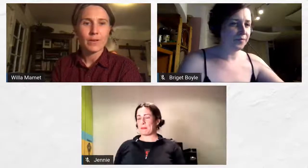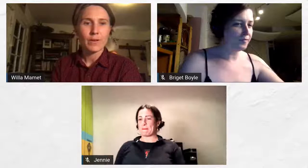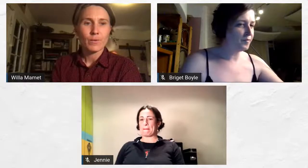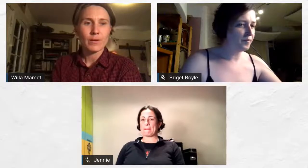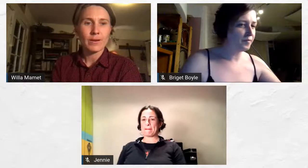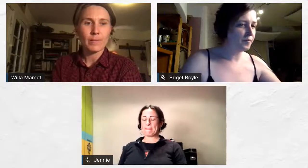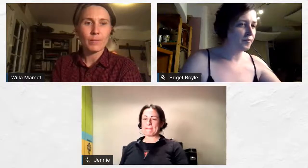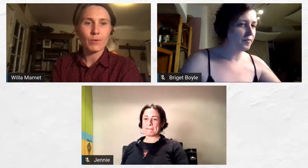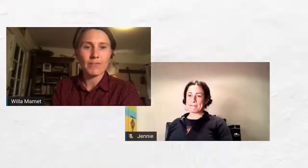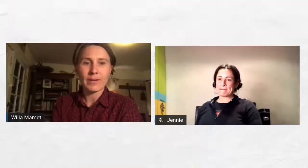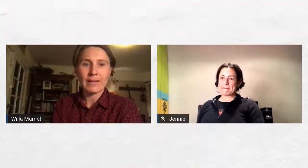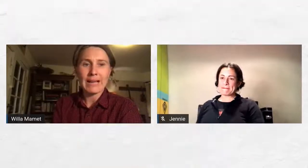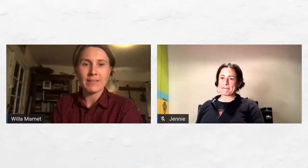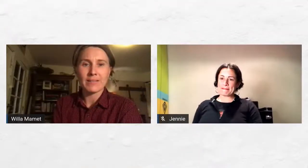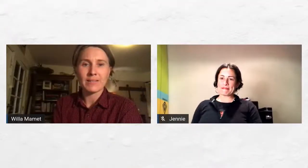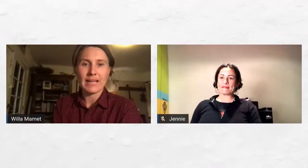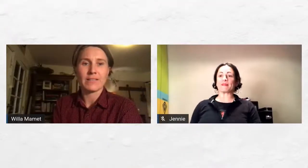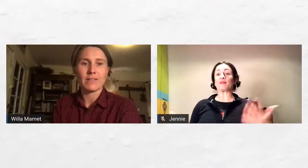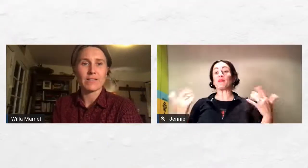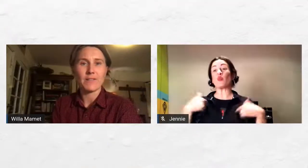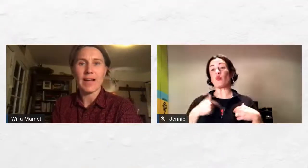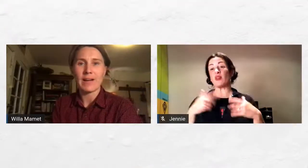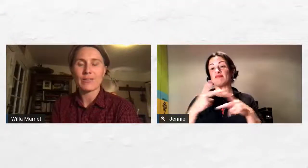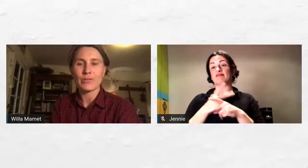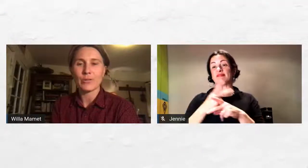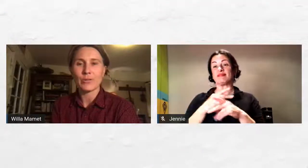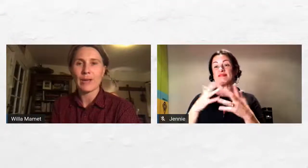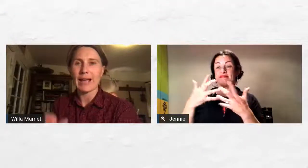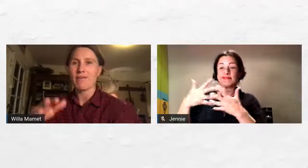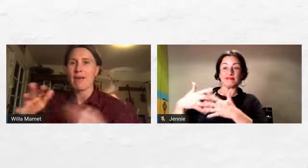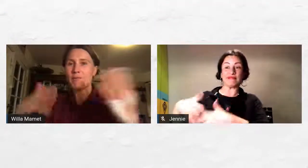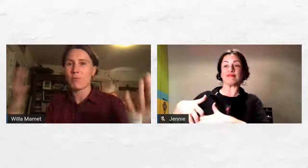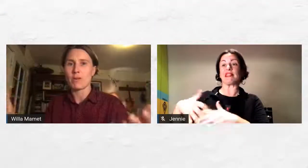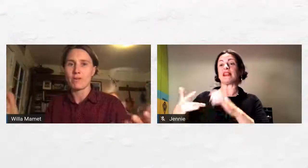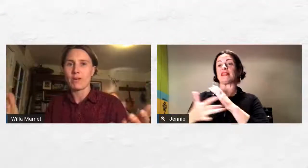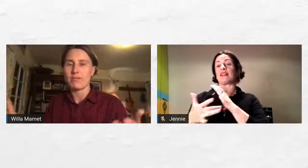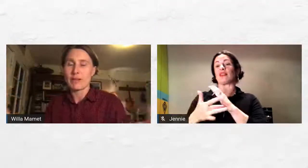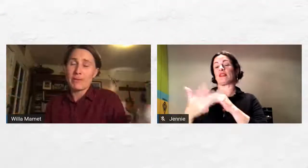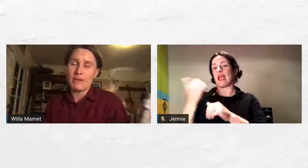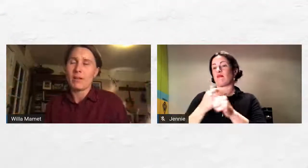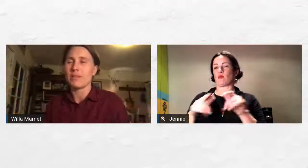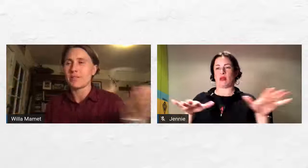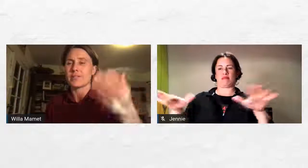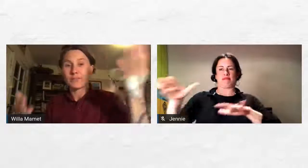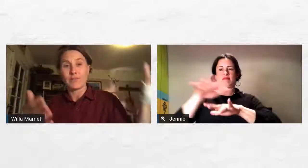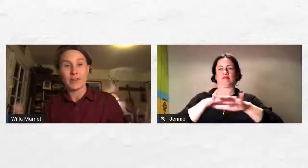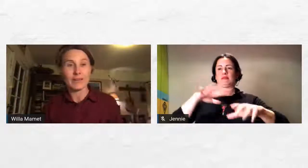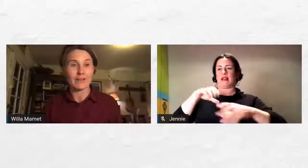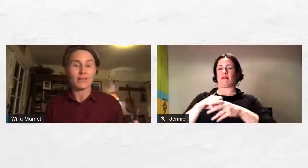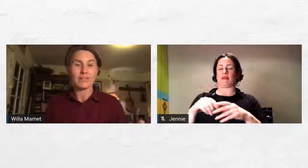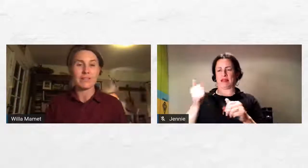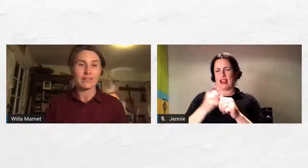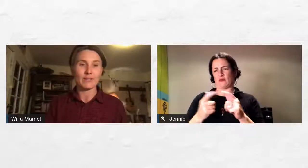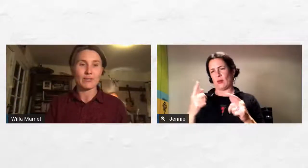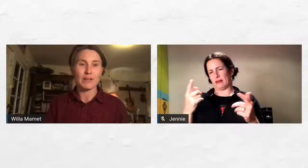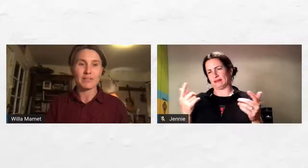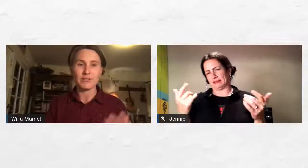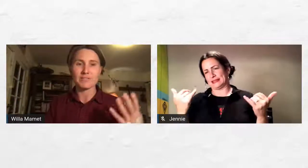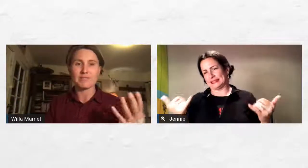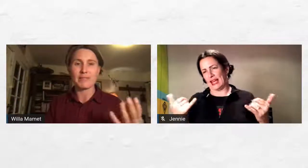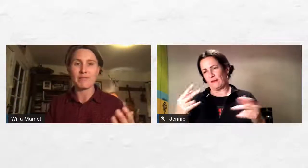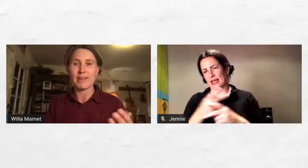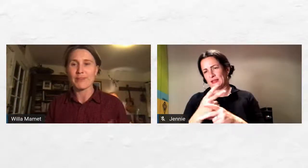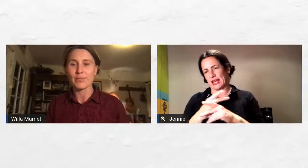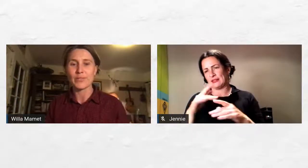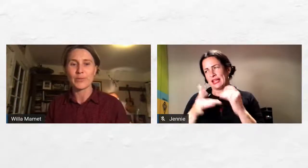Sweet. We're figuring out the technicals of how to have everyone involved. I mean, all of us are figuring out all the technicals of how to